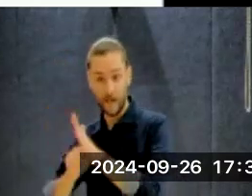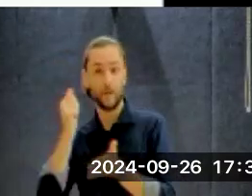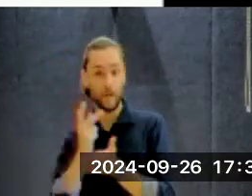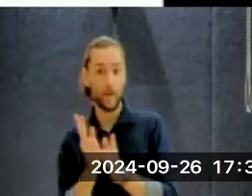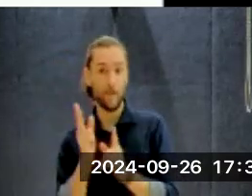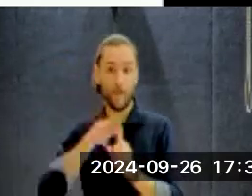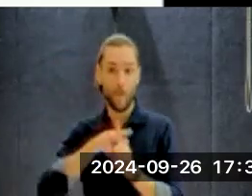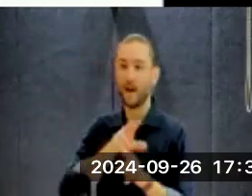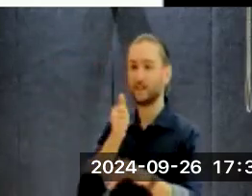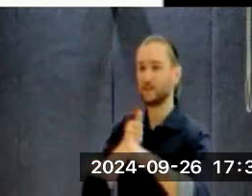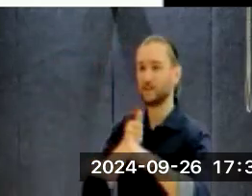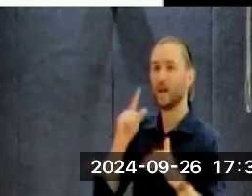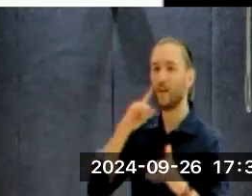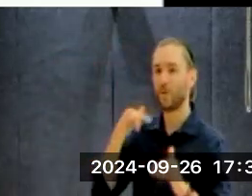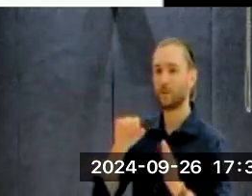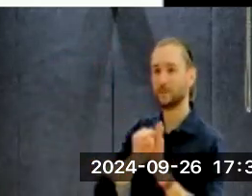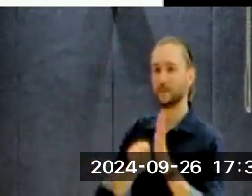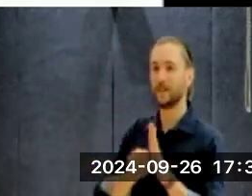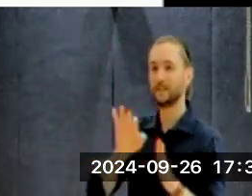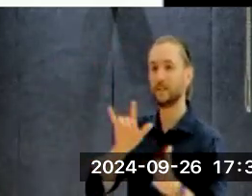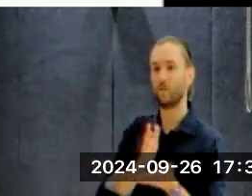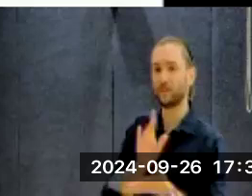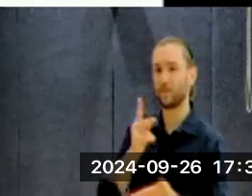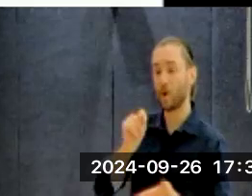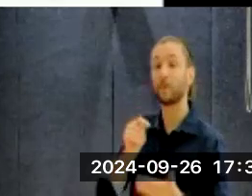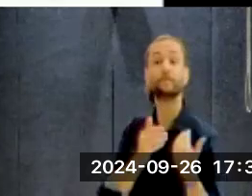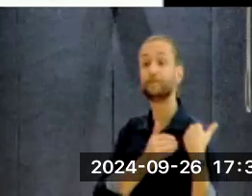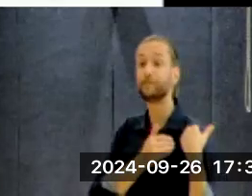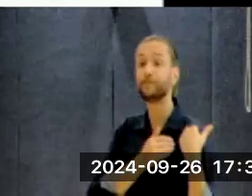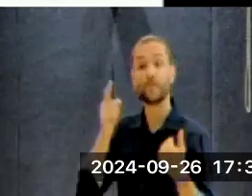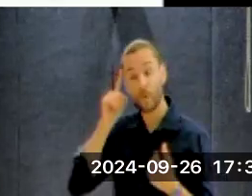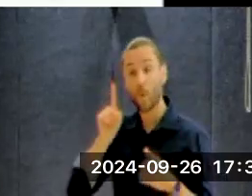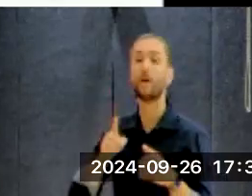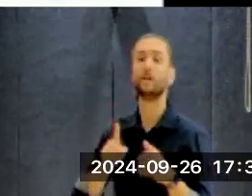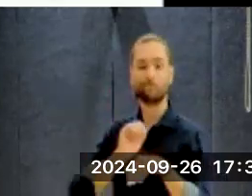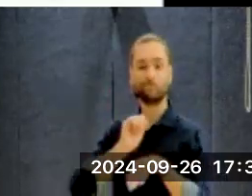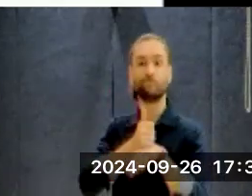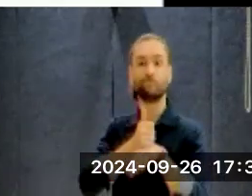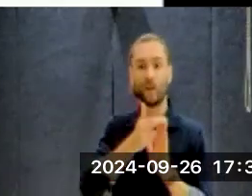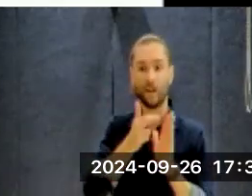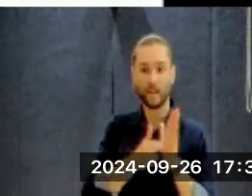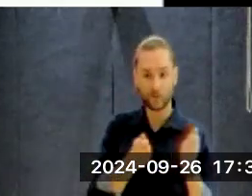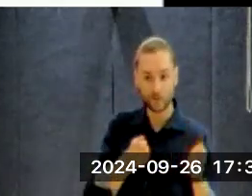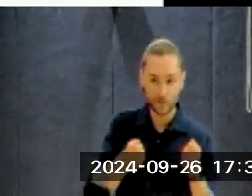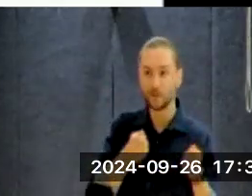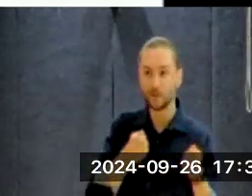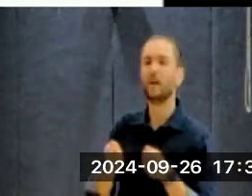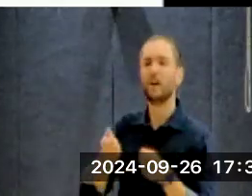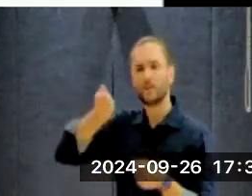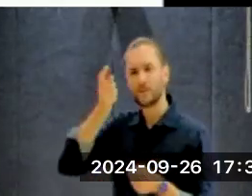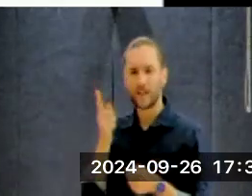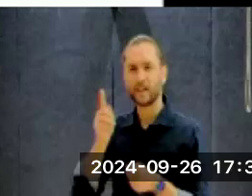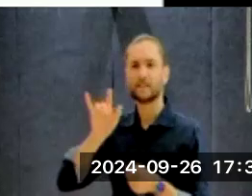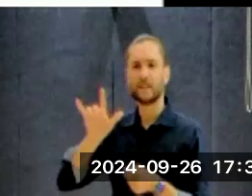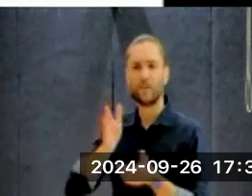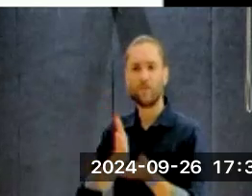Department. The statutory duties include promulgating regulations, interpreting California civil rights laws enforced by the